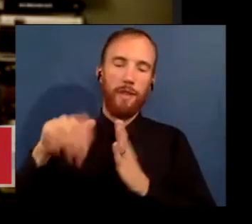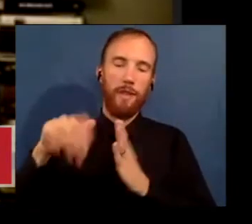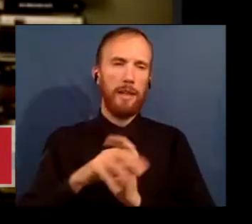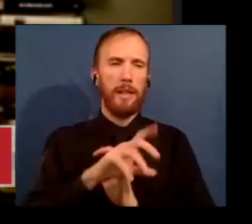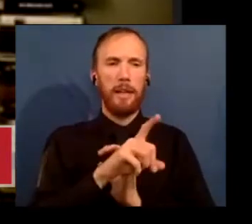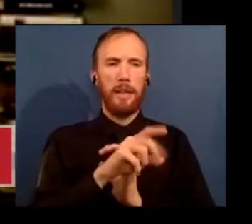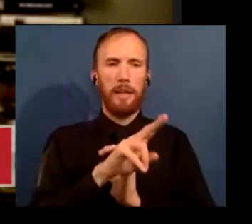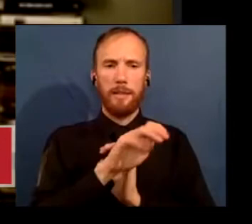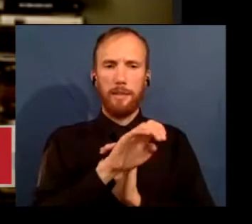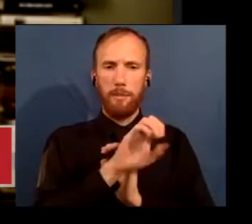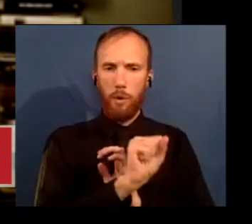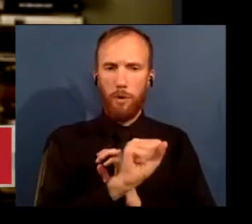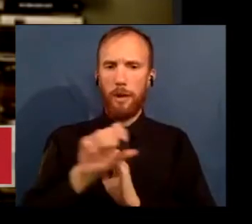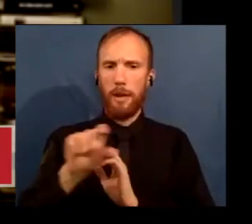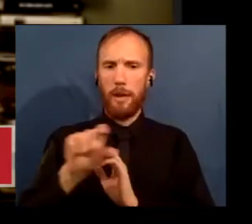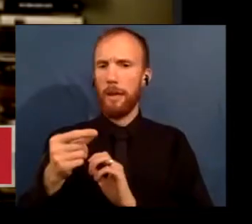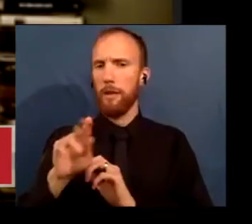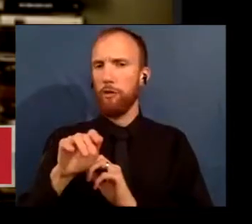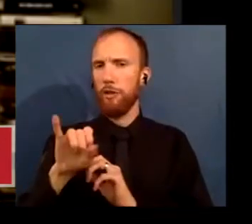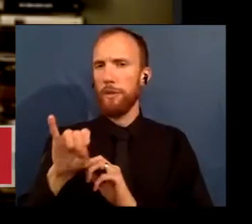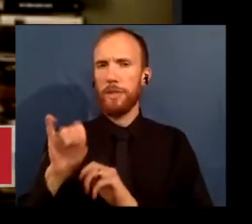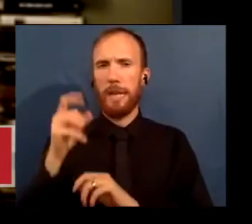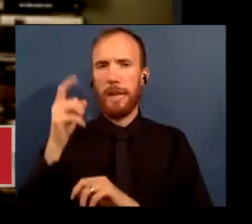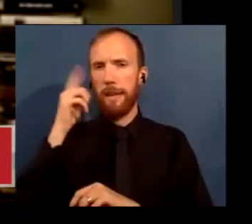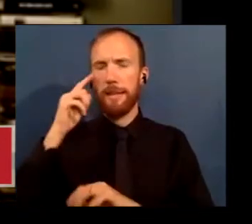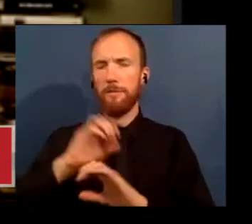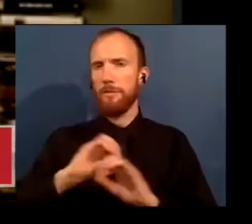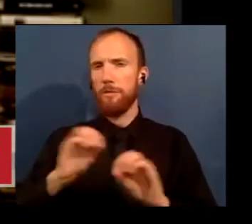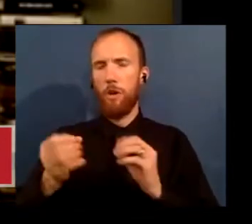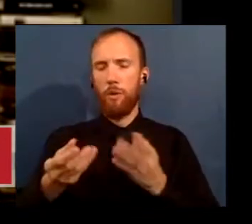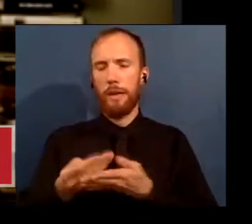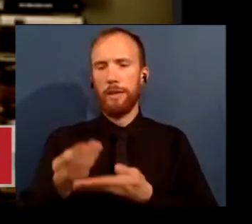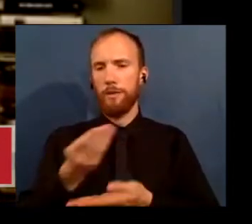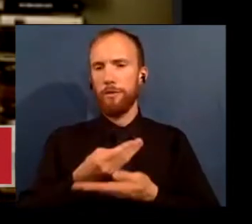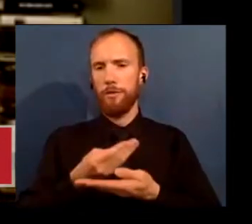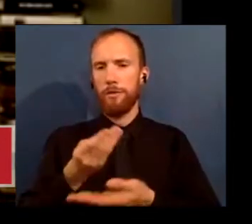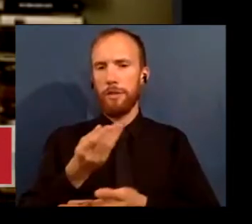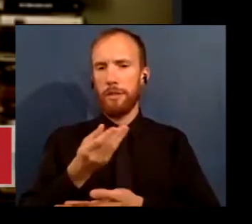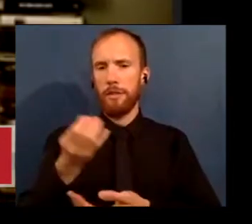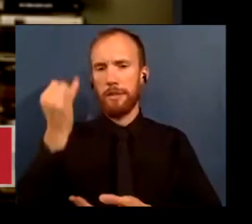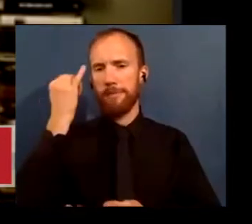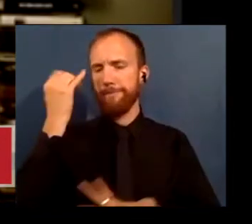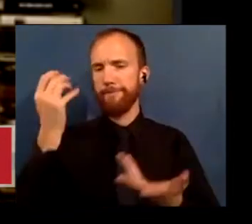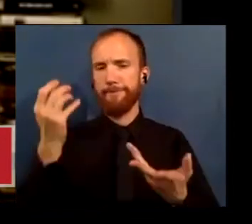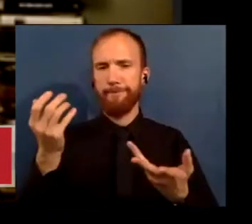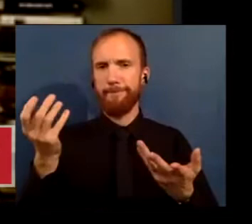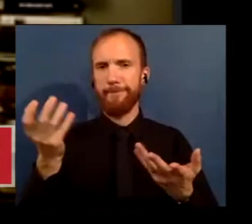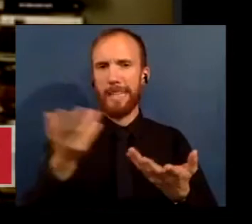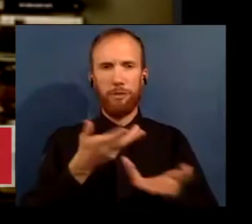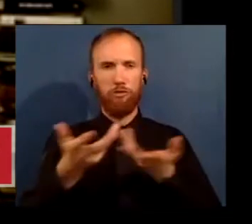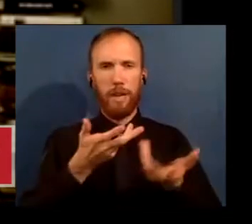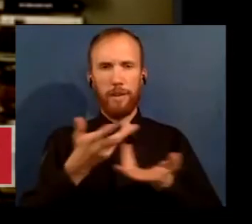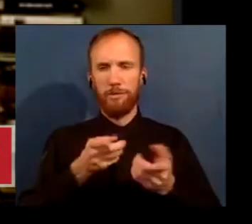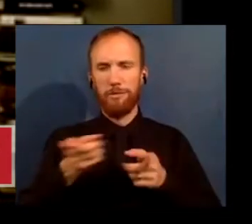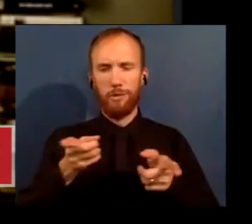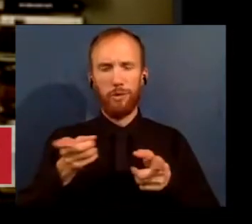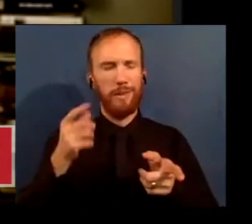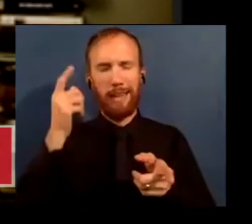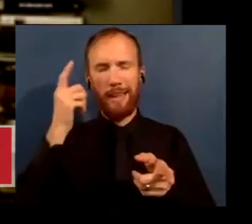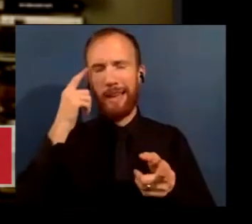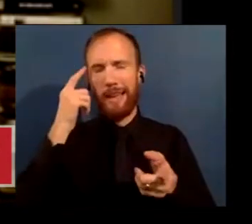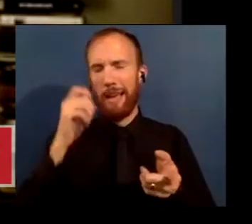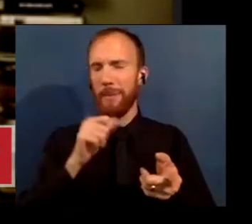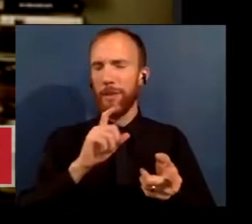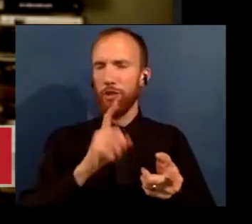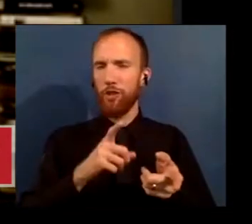any interaction. I don't think so. I may be wrong, but I don't feel they did. You know, Gramsci